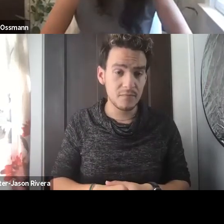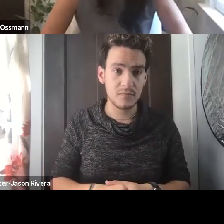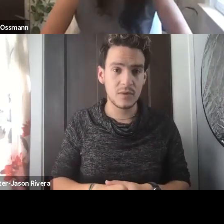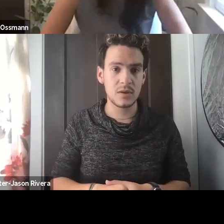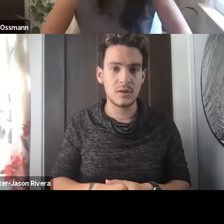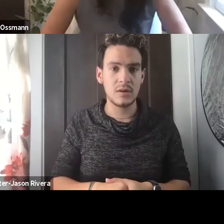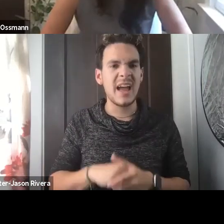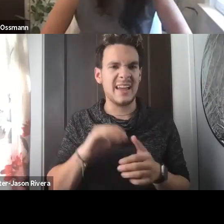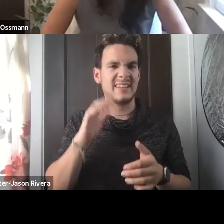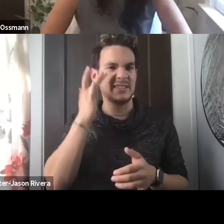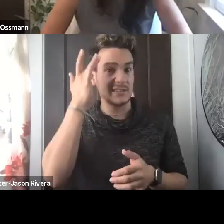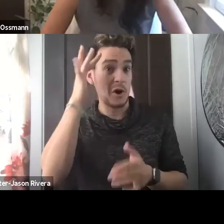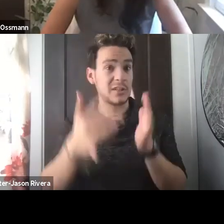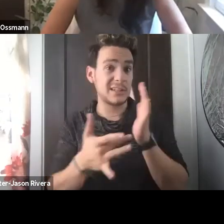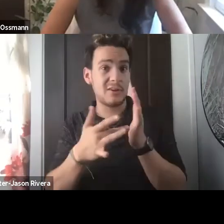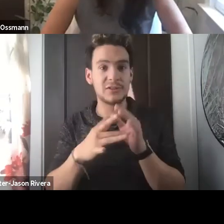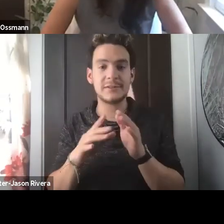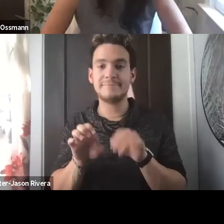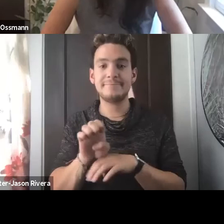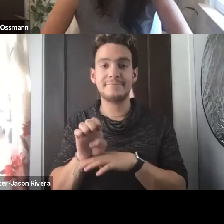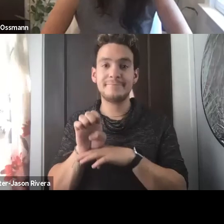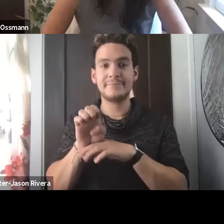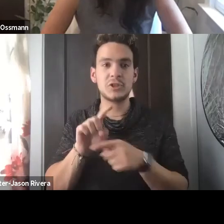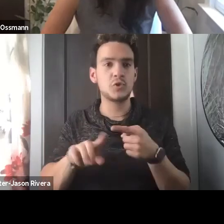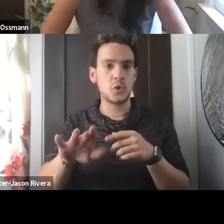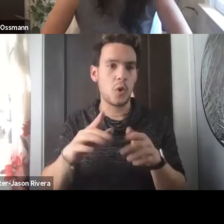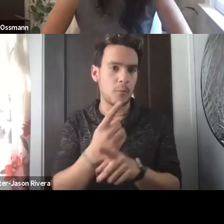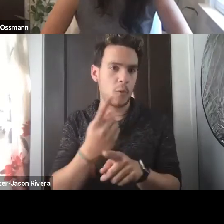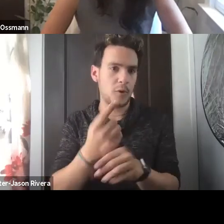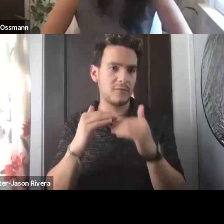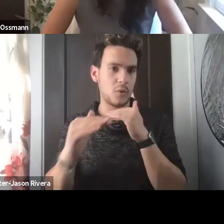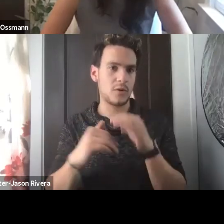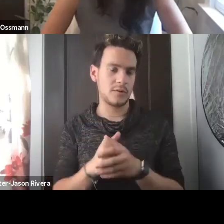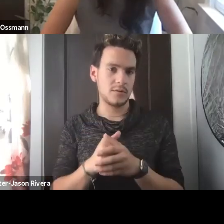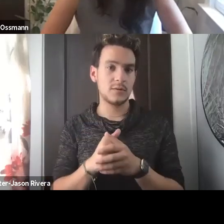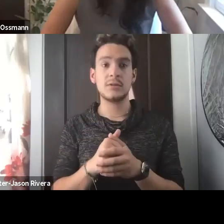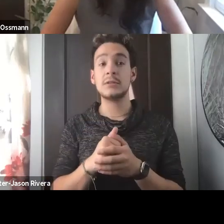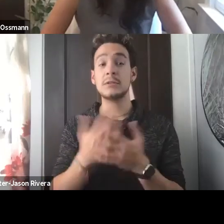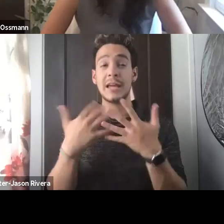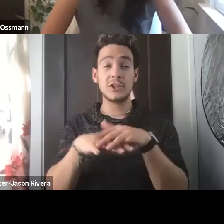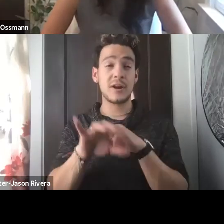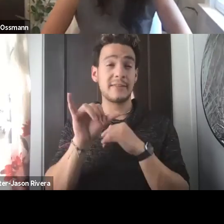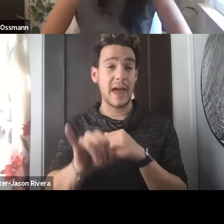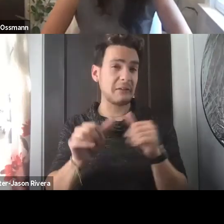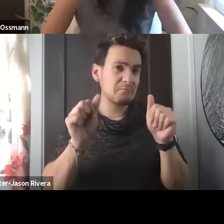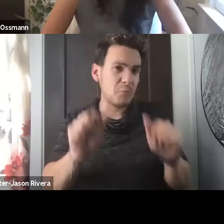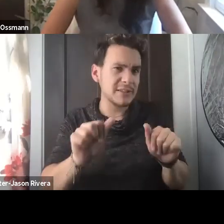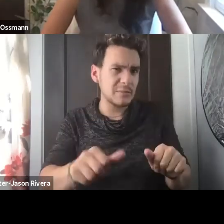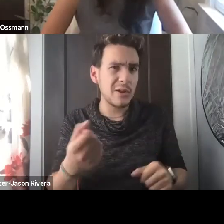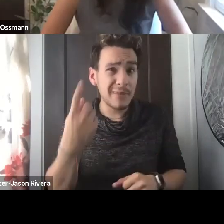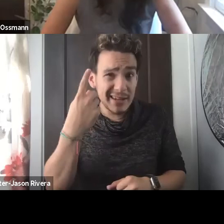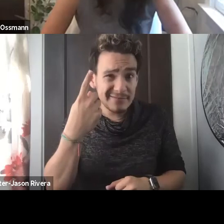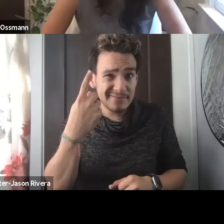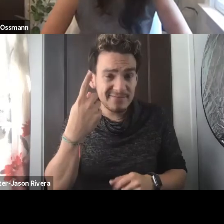smart technology will take you up to your floor. Starting to integrate some of those things. But I think back